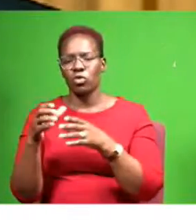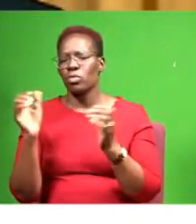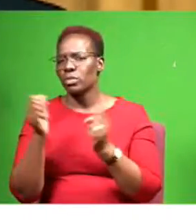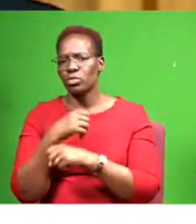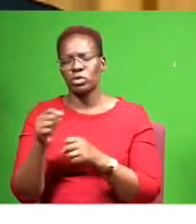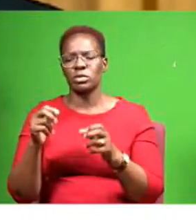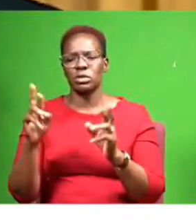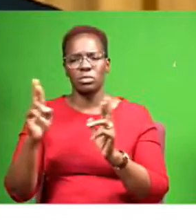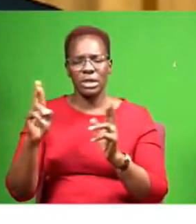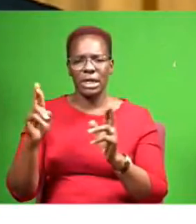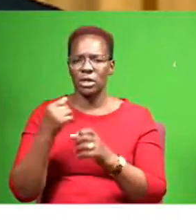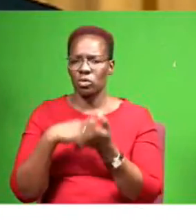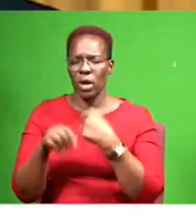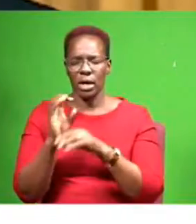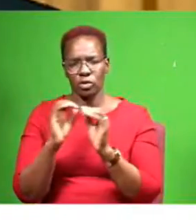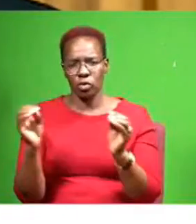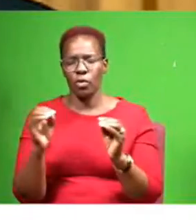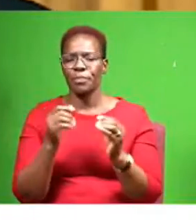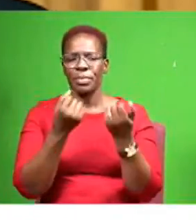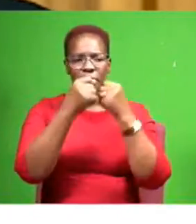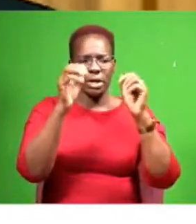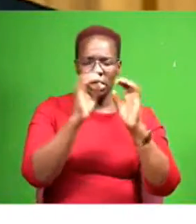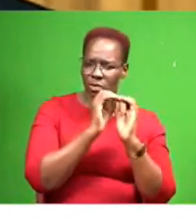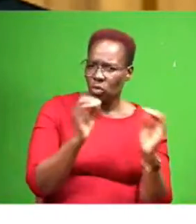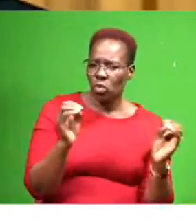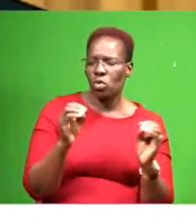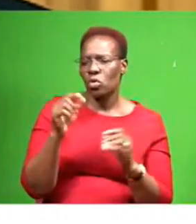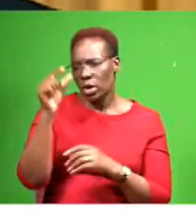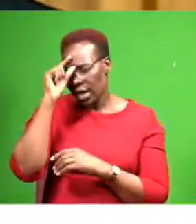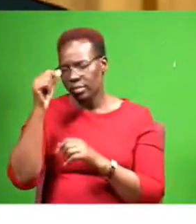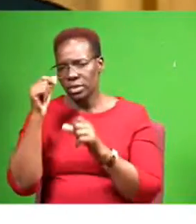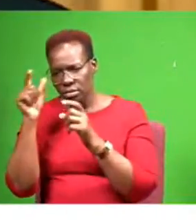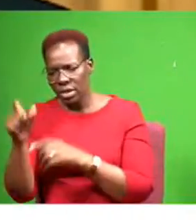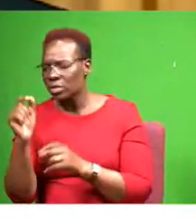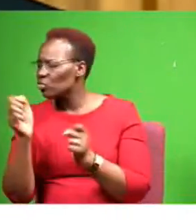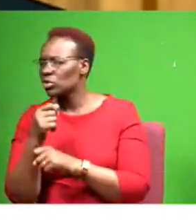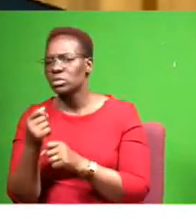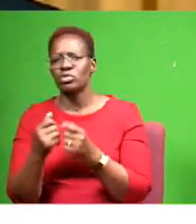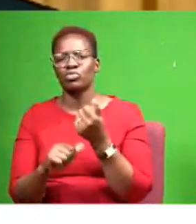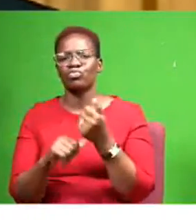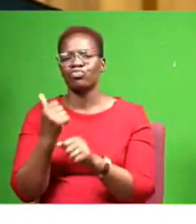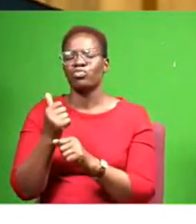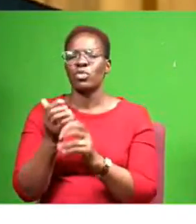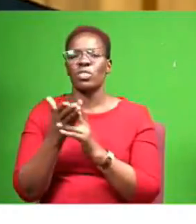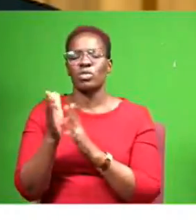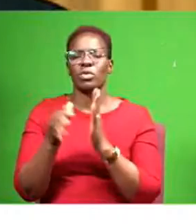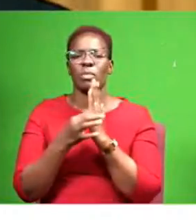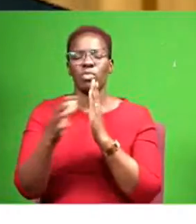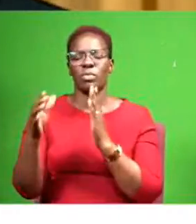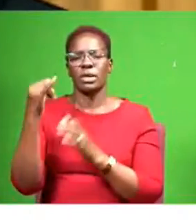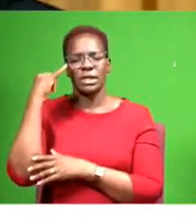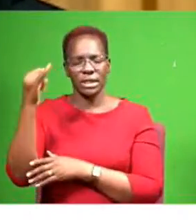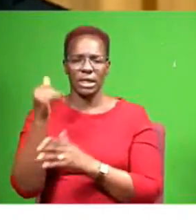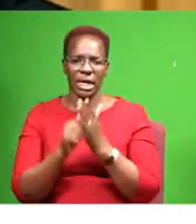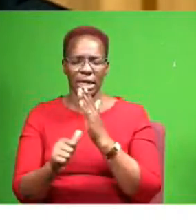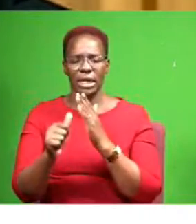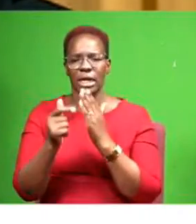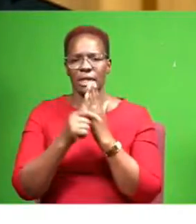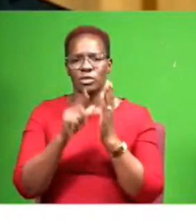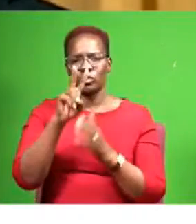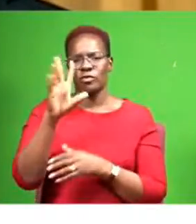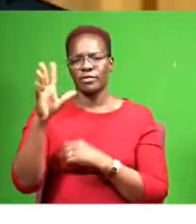act. Neither the President nor any state organ can initiate an amendment through a popular initiative under Article 257.